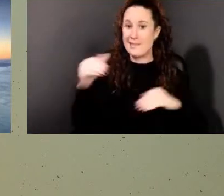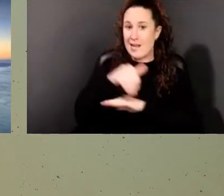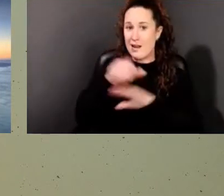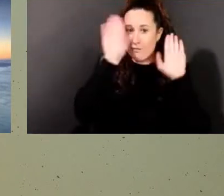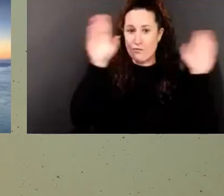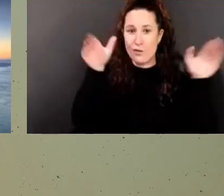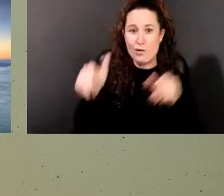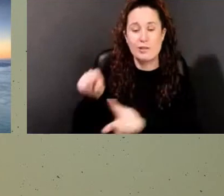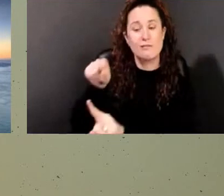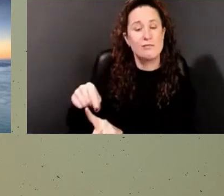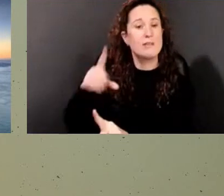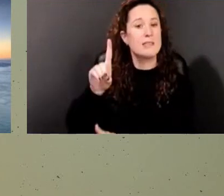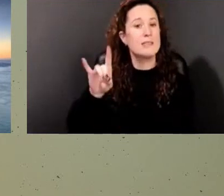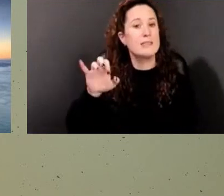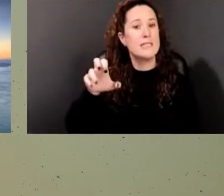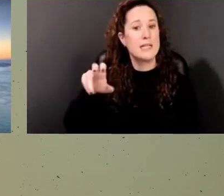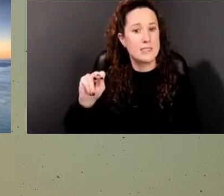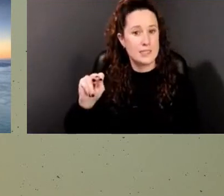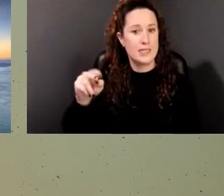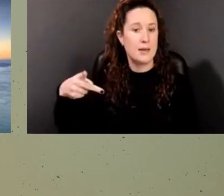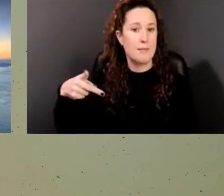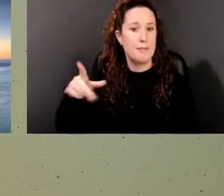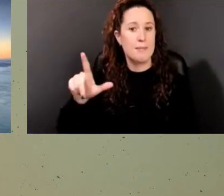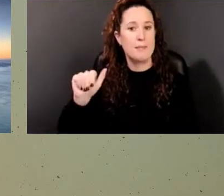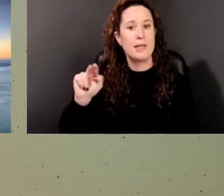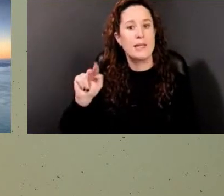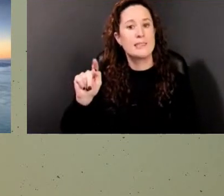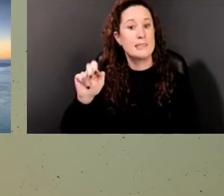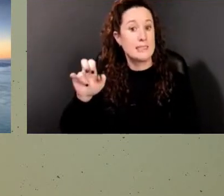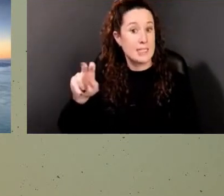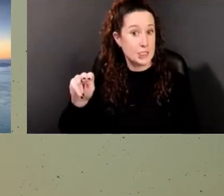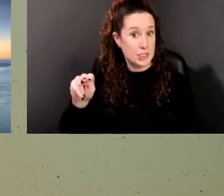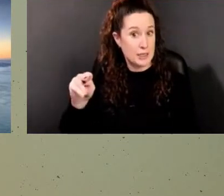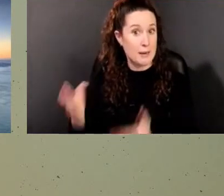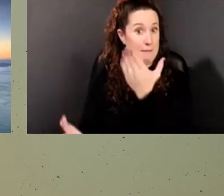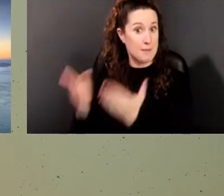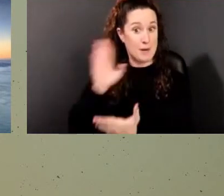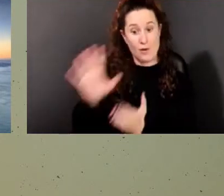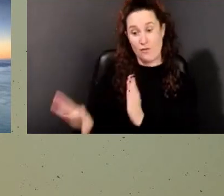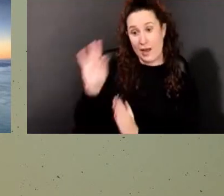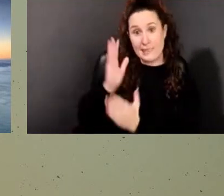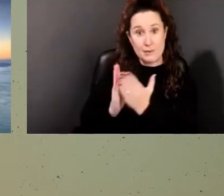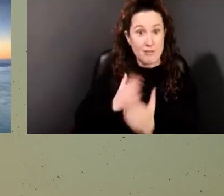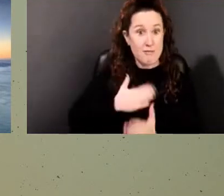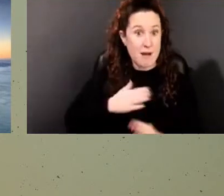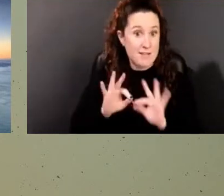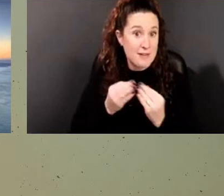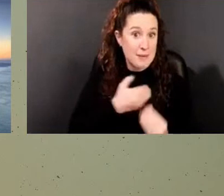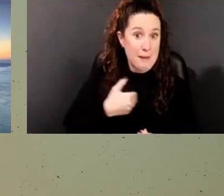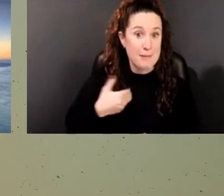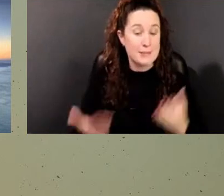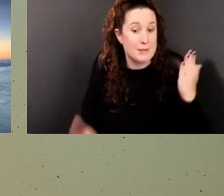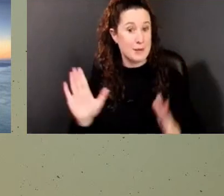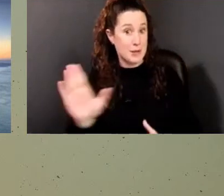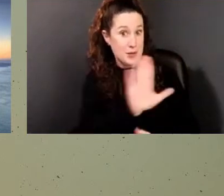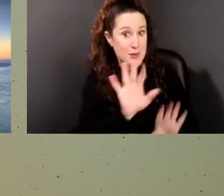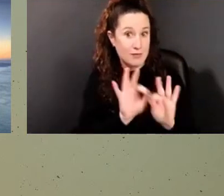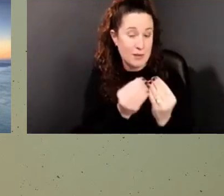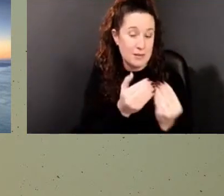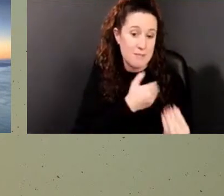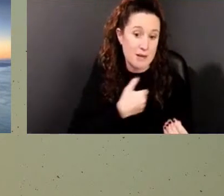Plantation. And maybe we will find some relatives of mine and some of yours who might also be